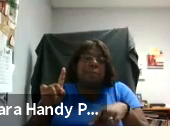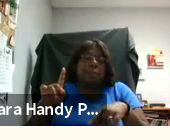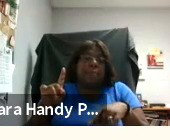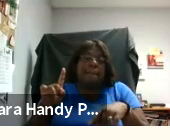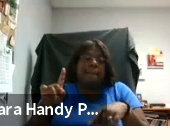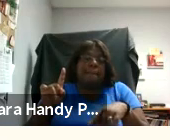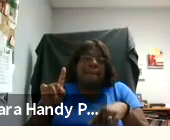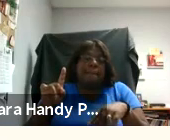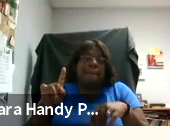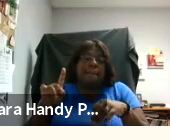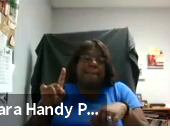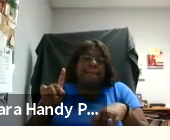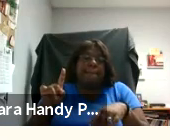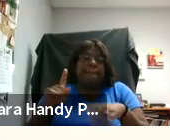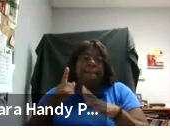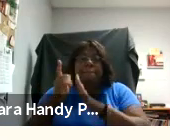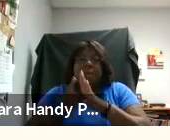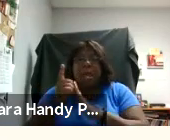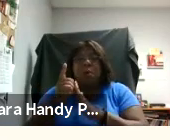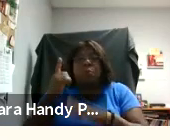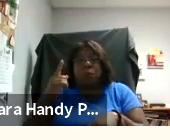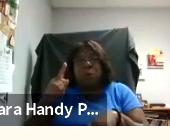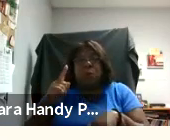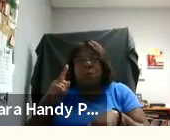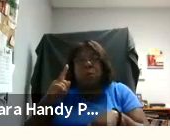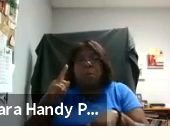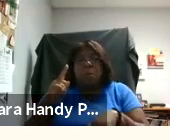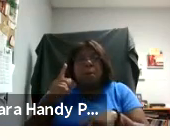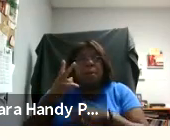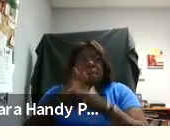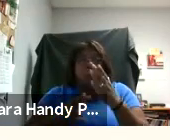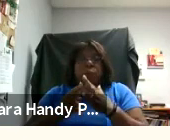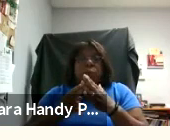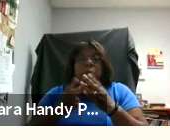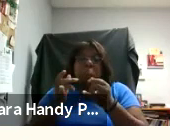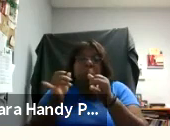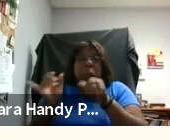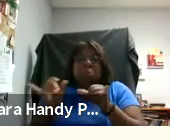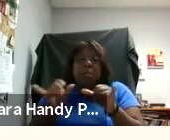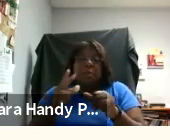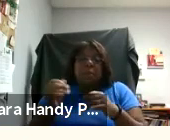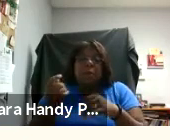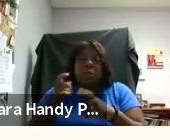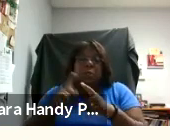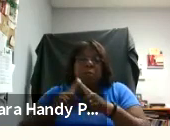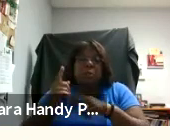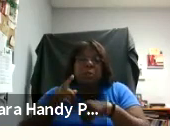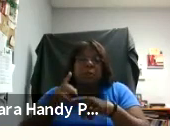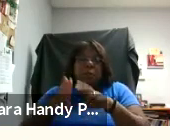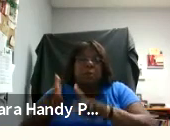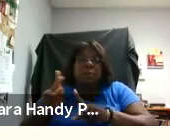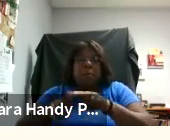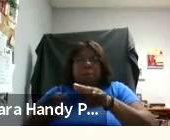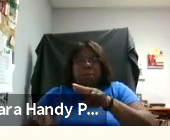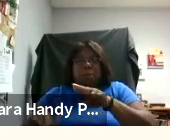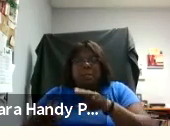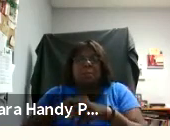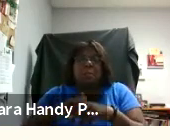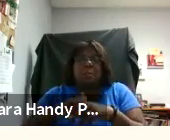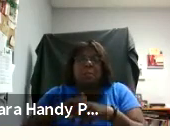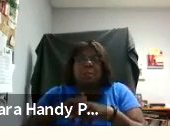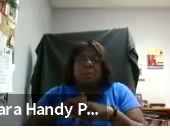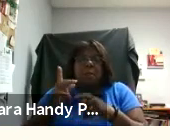the hours for both relatively remain the same. There was a slight decrease for individuals earning less than 100%